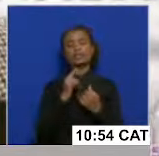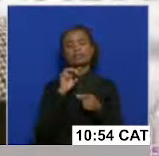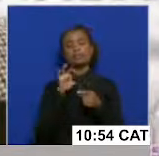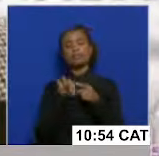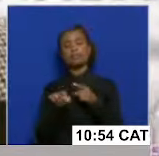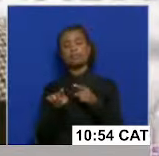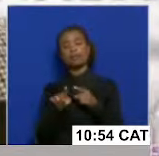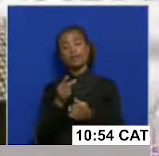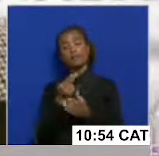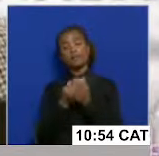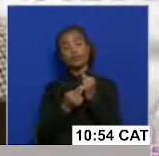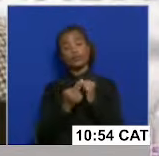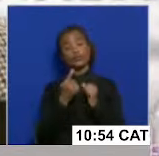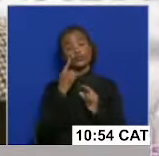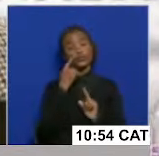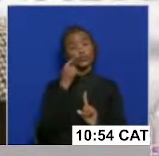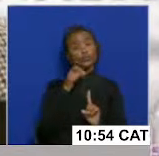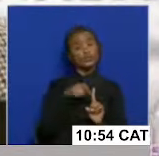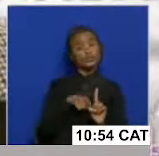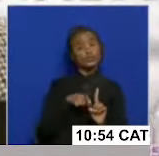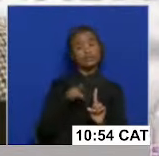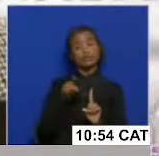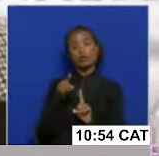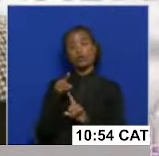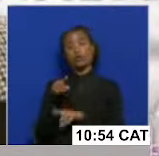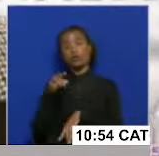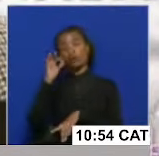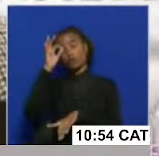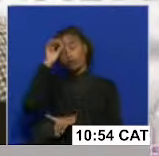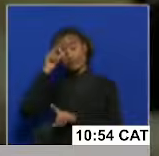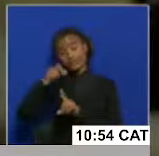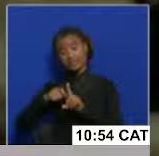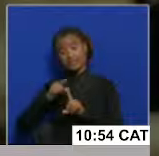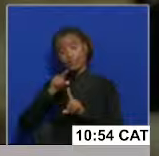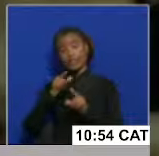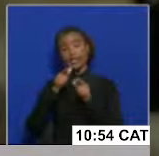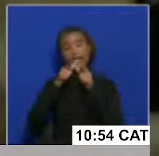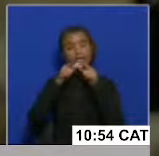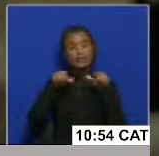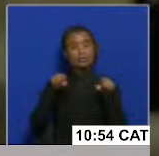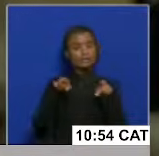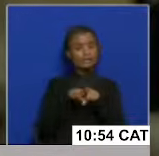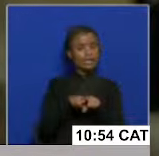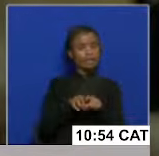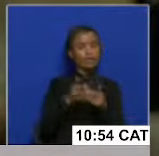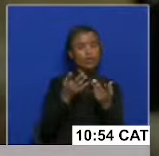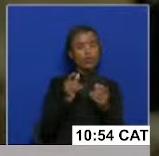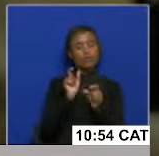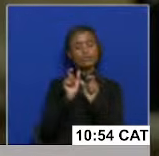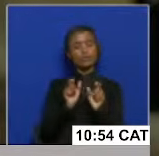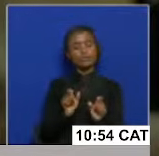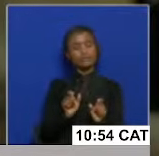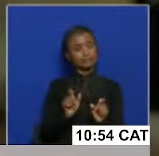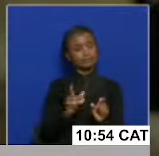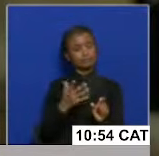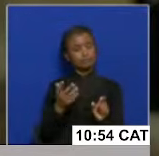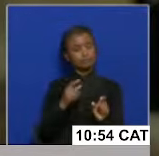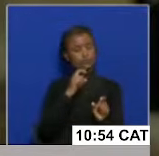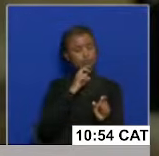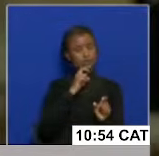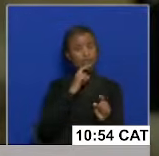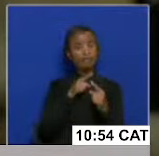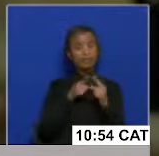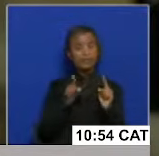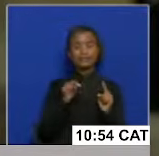lingo for the stones or whether different terminology was utilized. But I accept that different scientific names and different names were used for